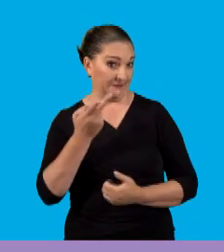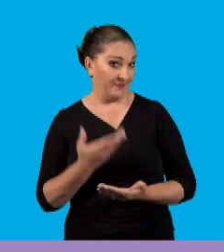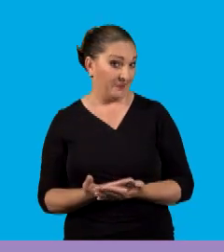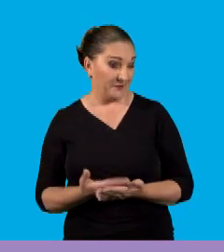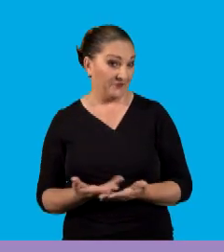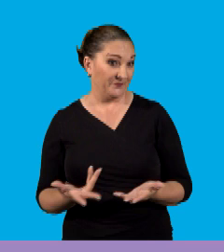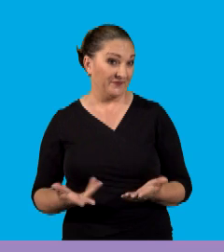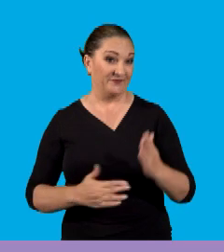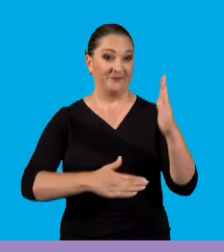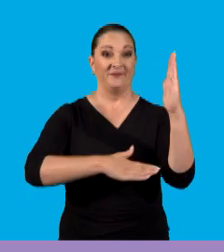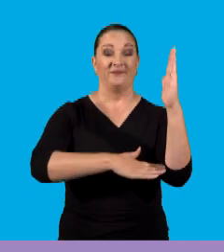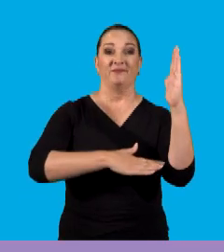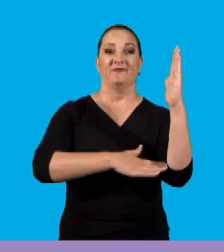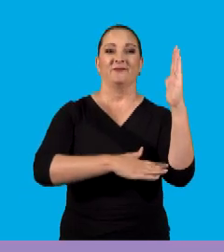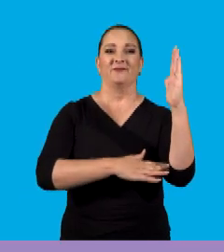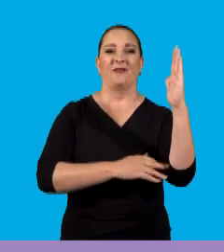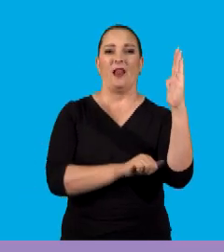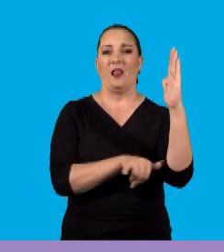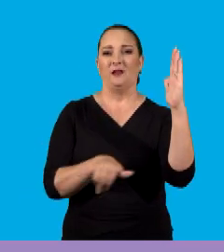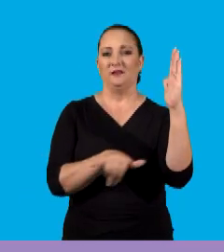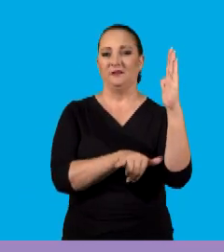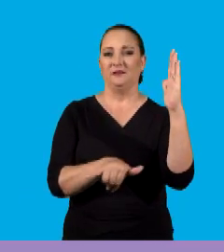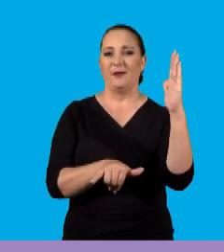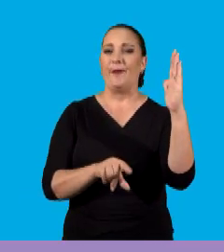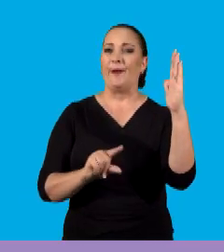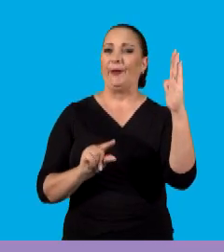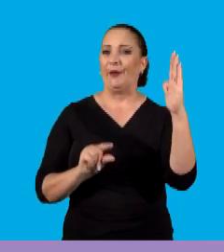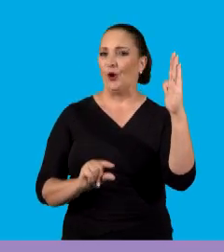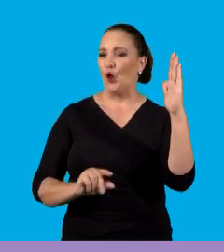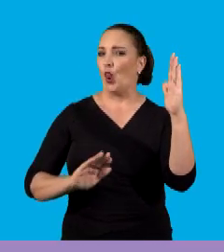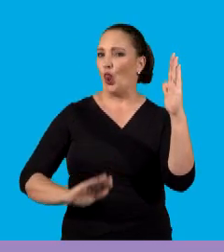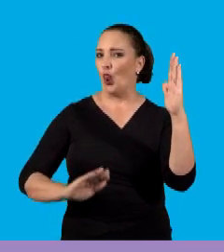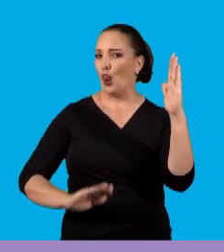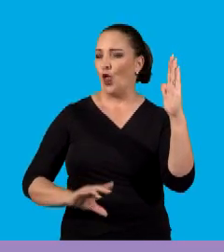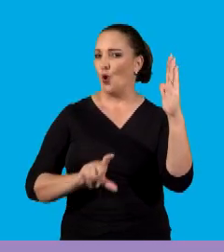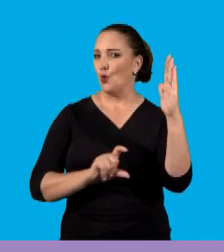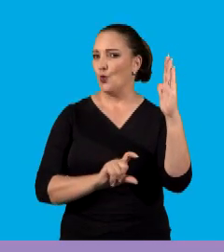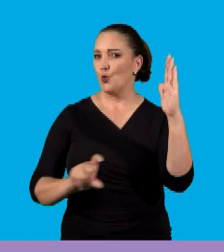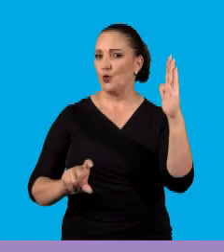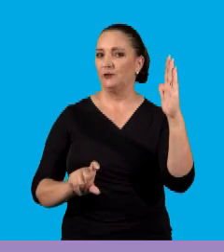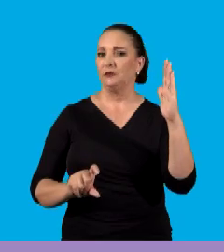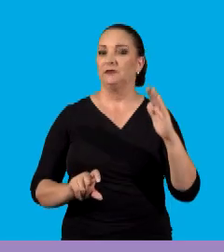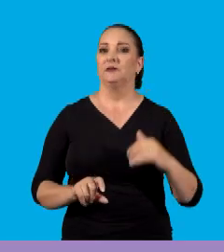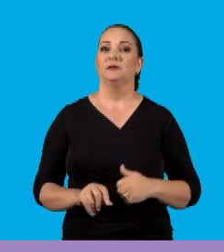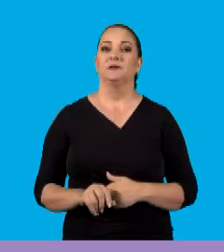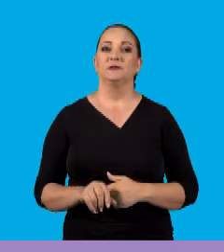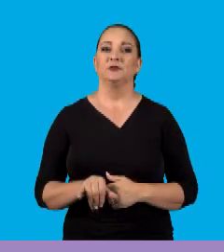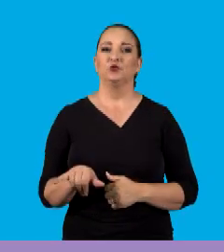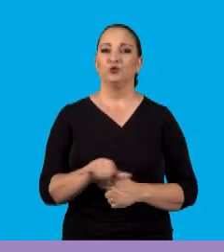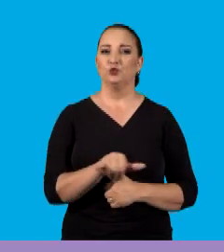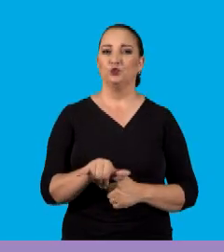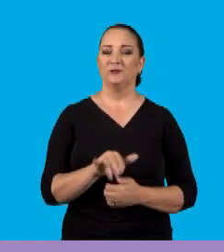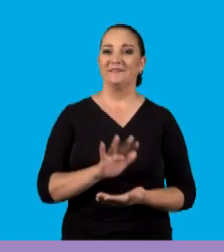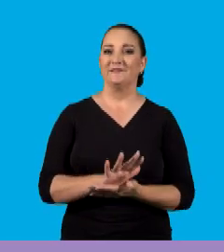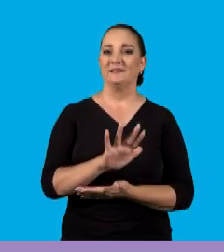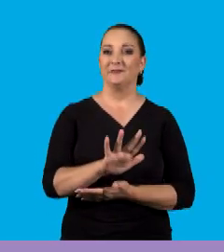you identify that month? Yes, we can see that the minimum or the lowest number of cars sold was